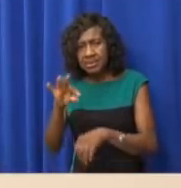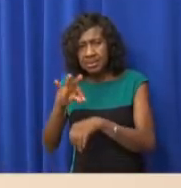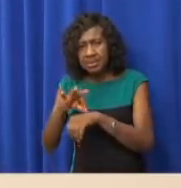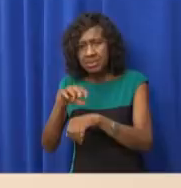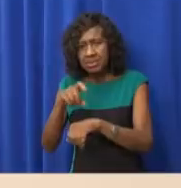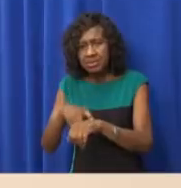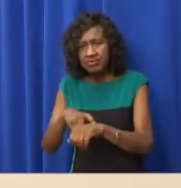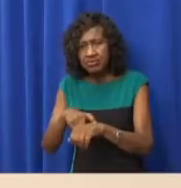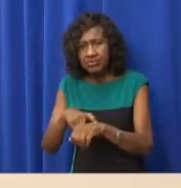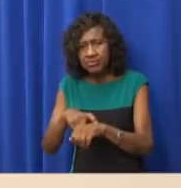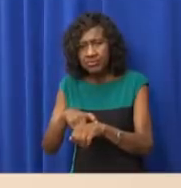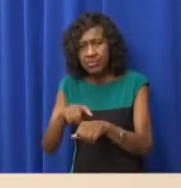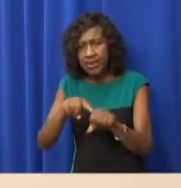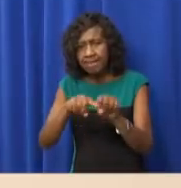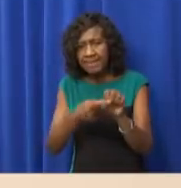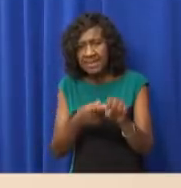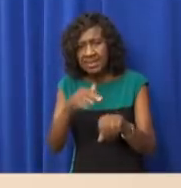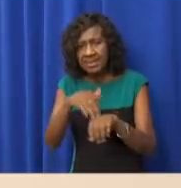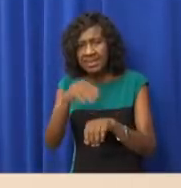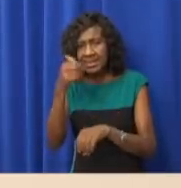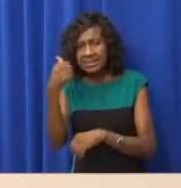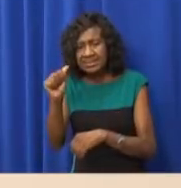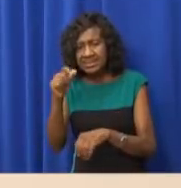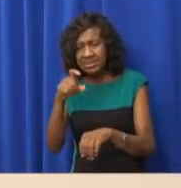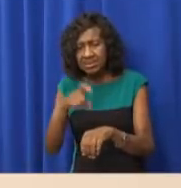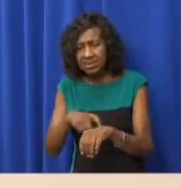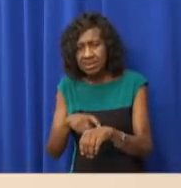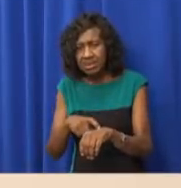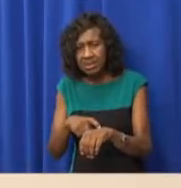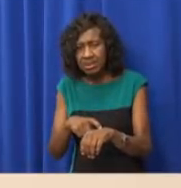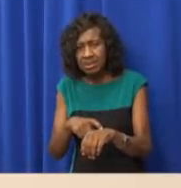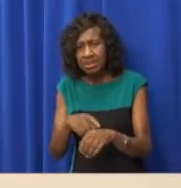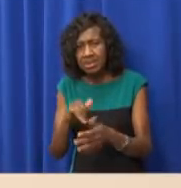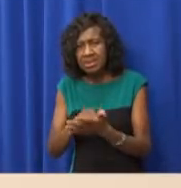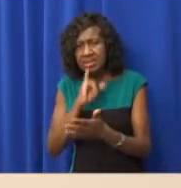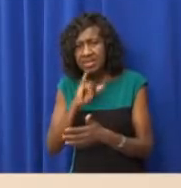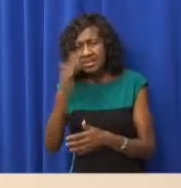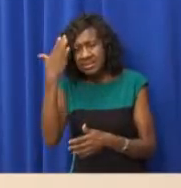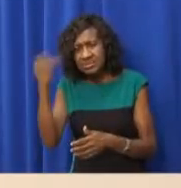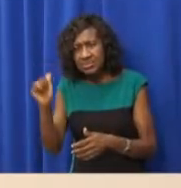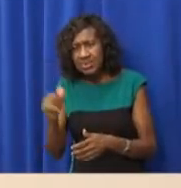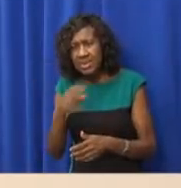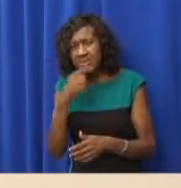10. Hence why we've